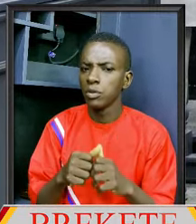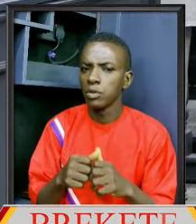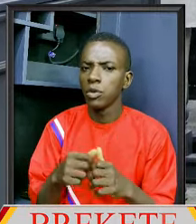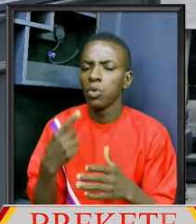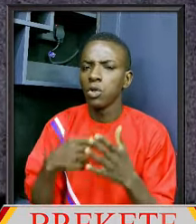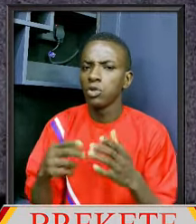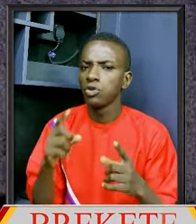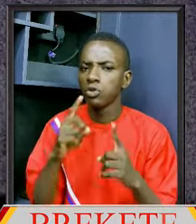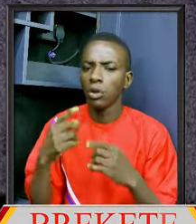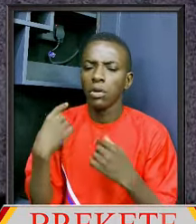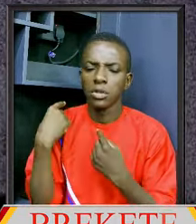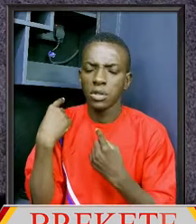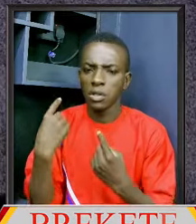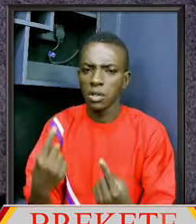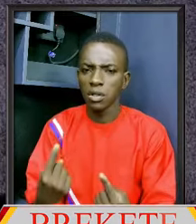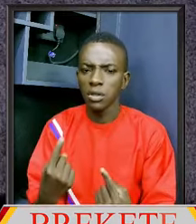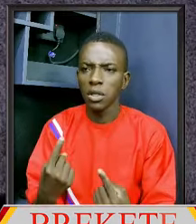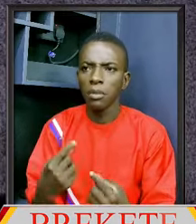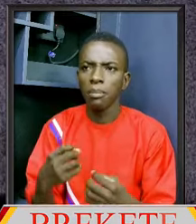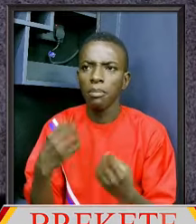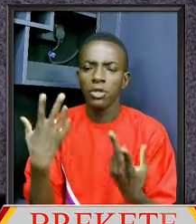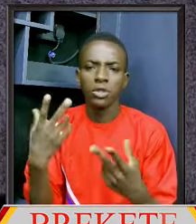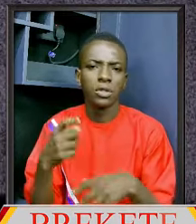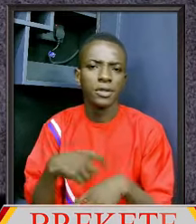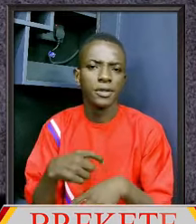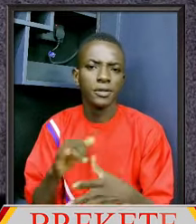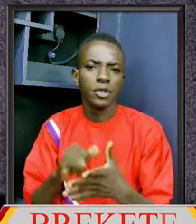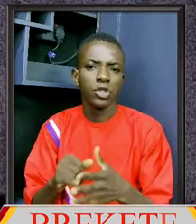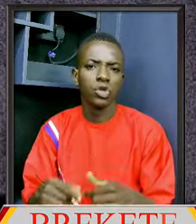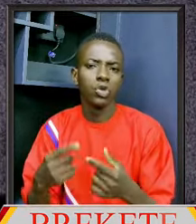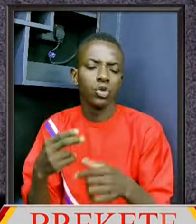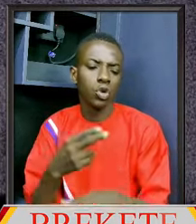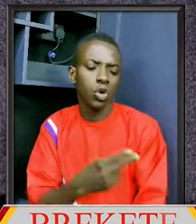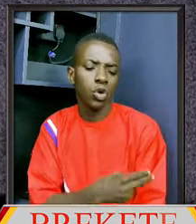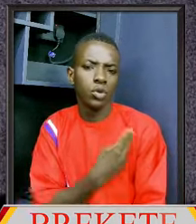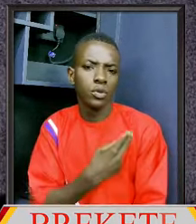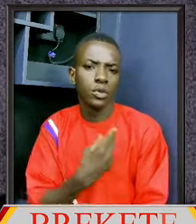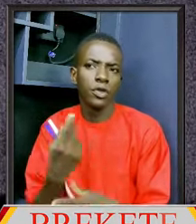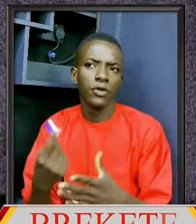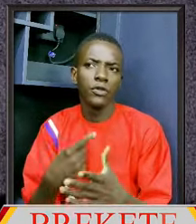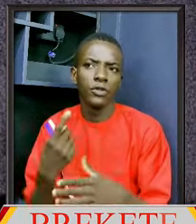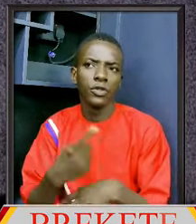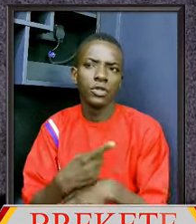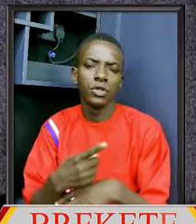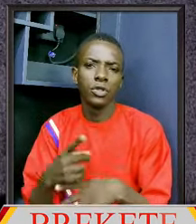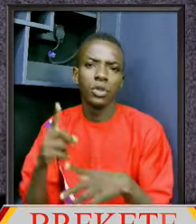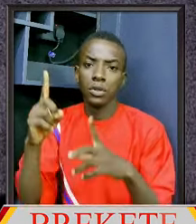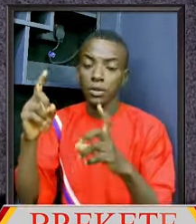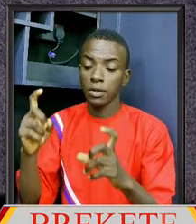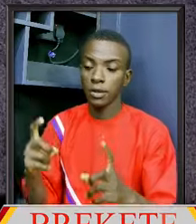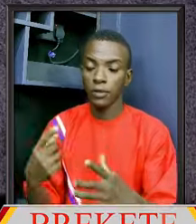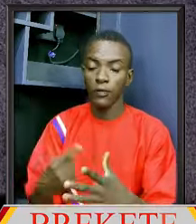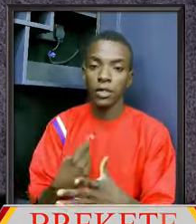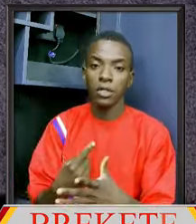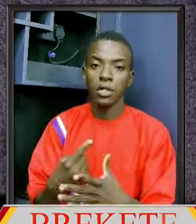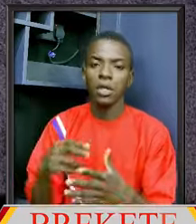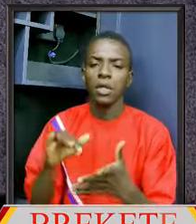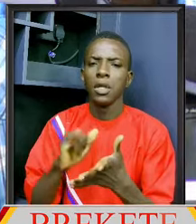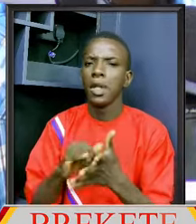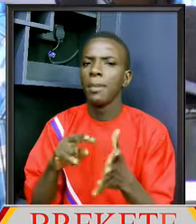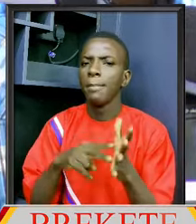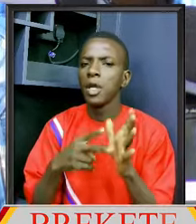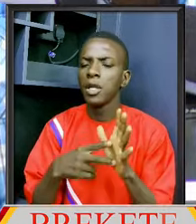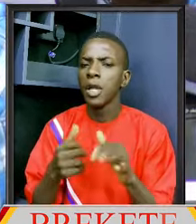you done the talk since, a lot of times when we go hospital, the first thing they go say, go do test. Yes. And that means